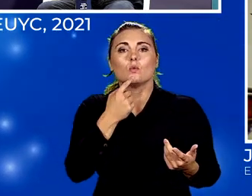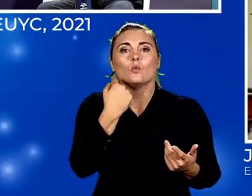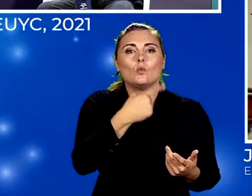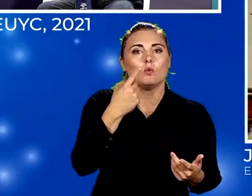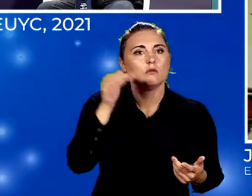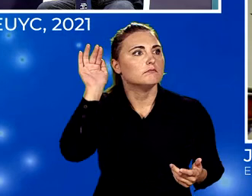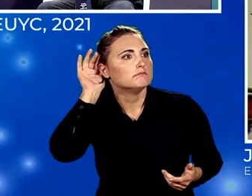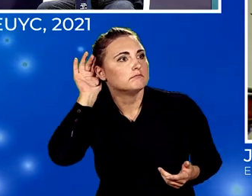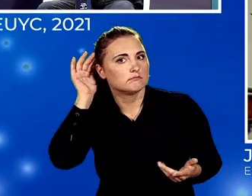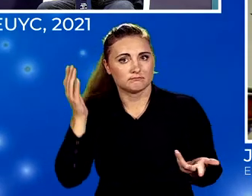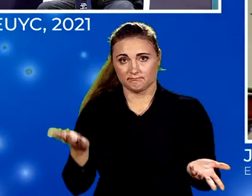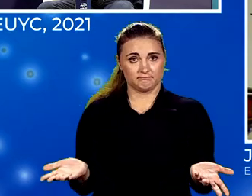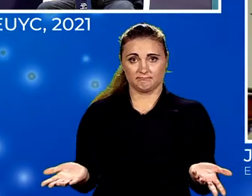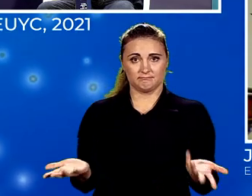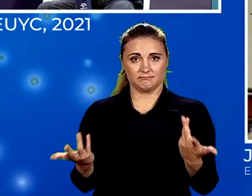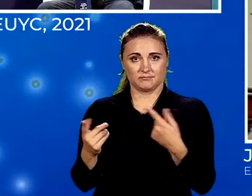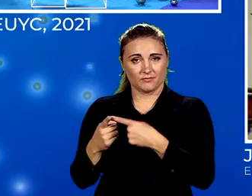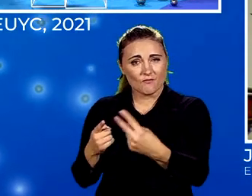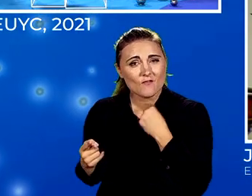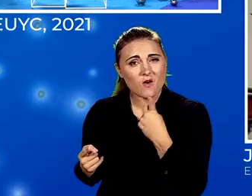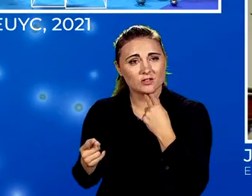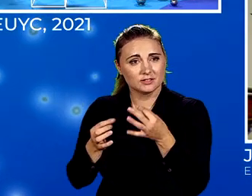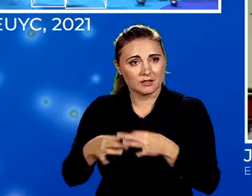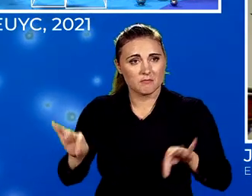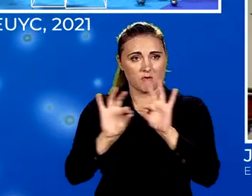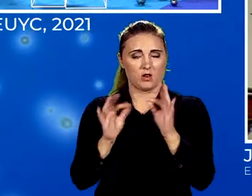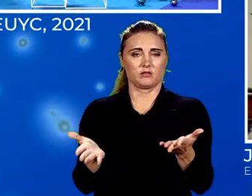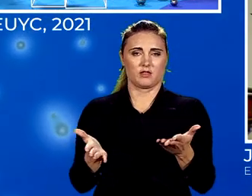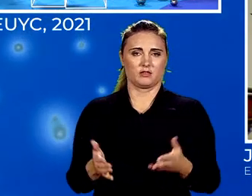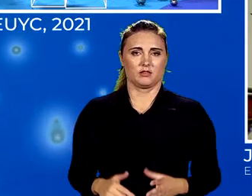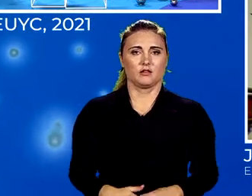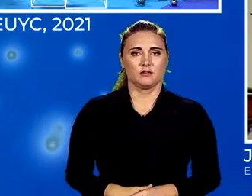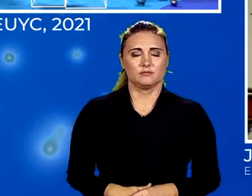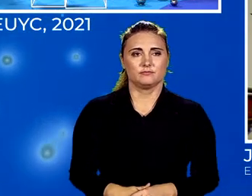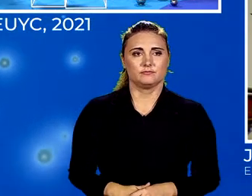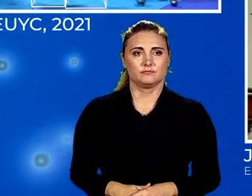it. Thank you very much, Uroš. Jasna?